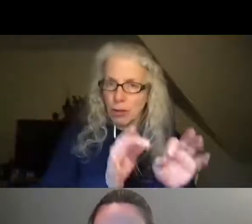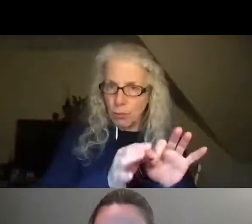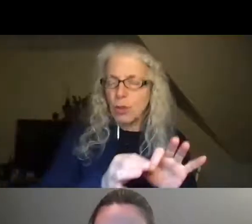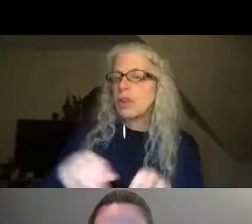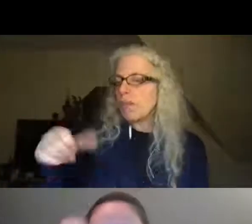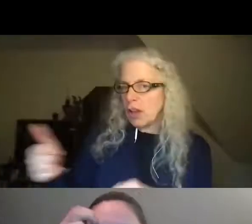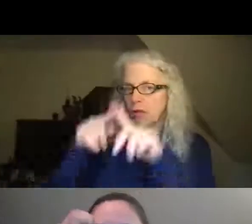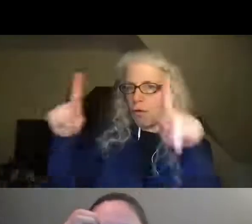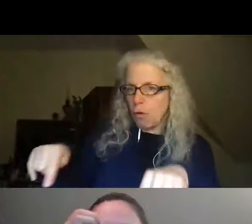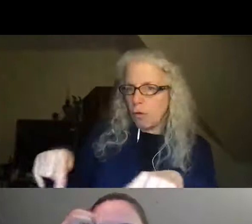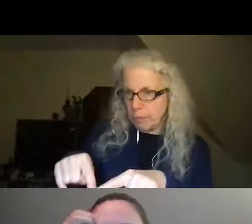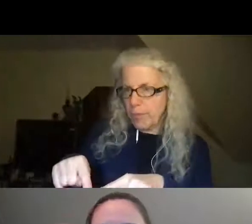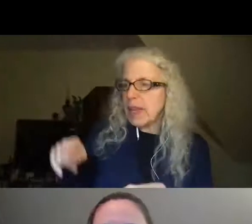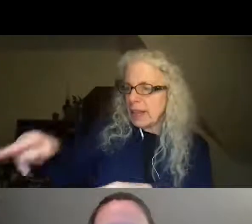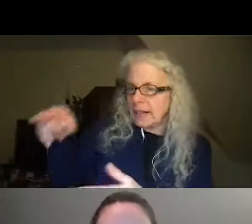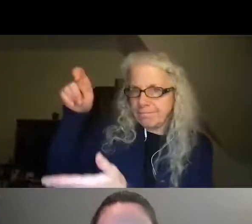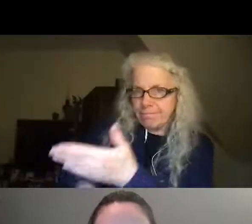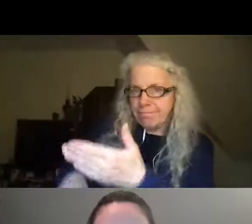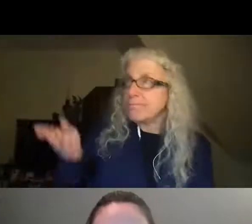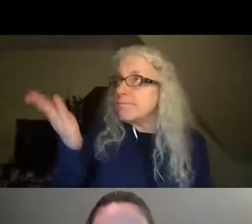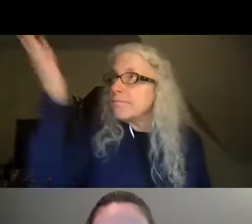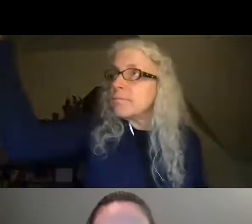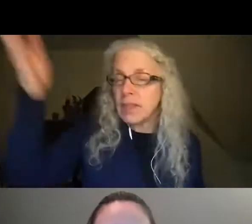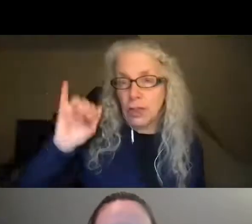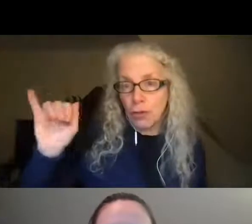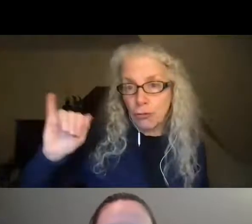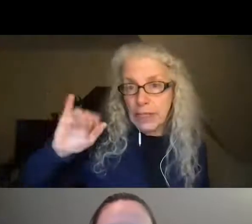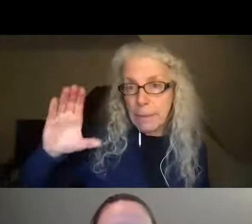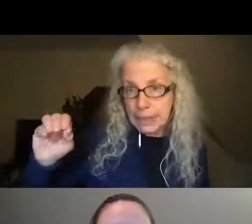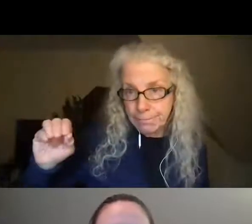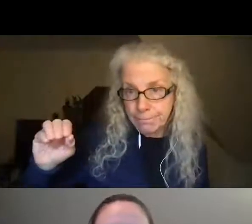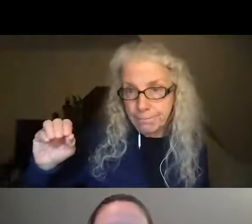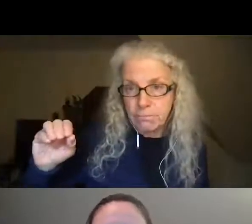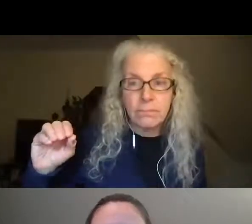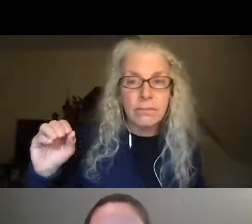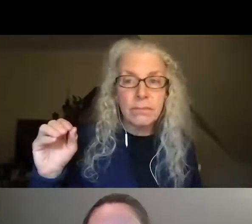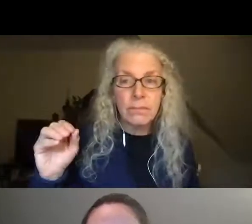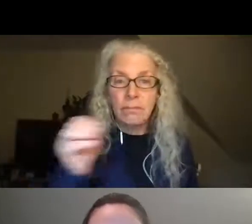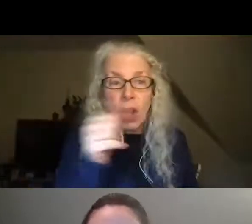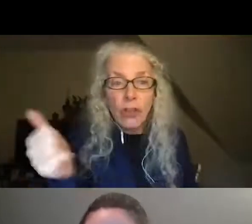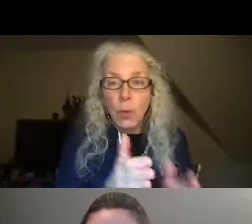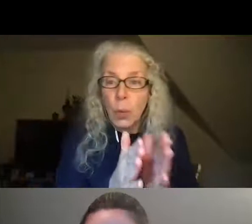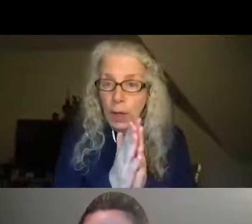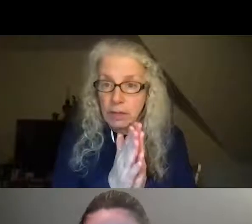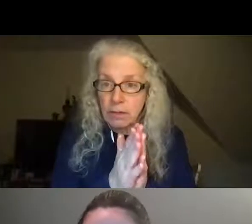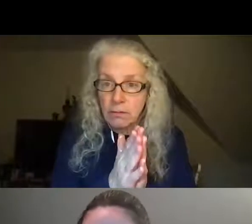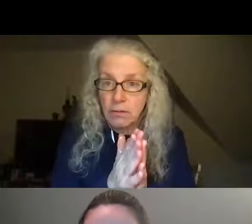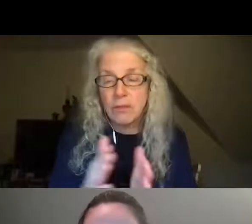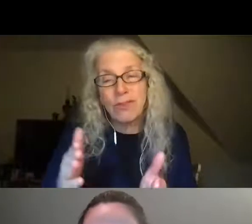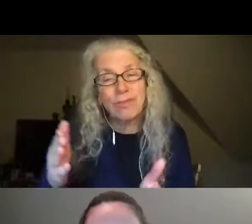for those insurance companies that they have to send to the insurance companies. All other requesting parties,